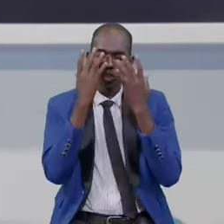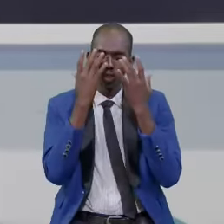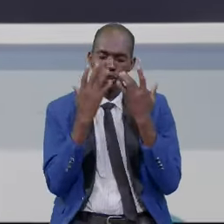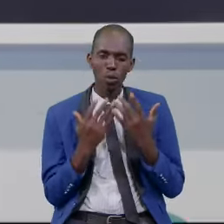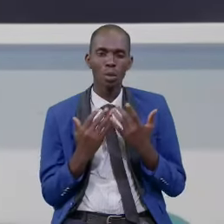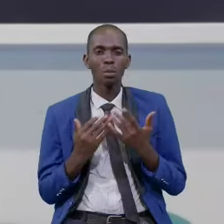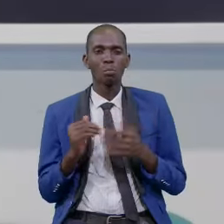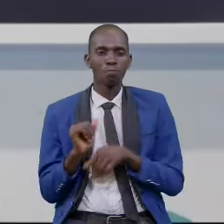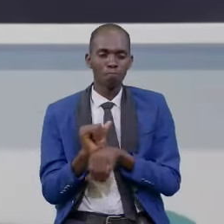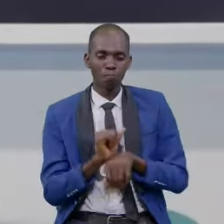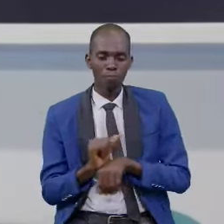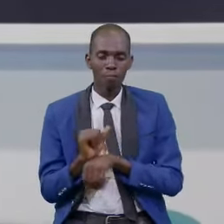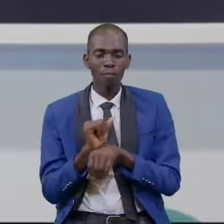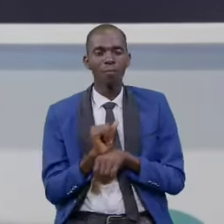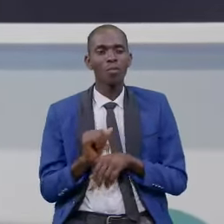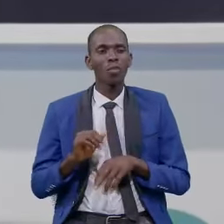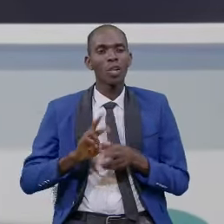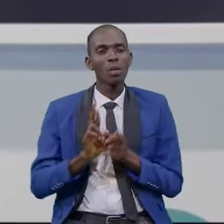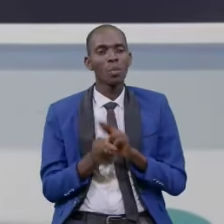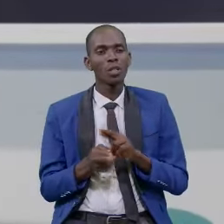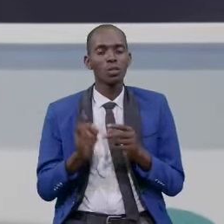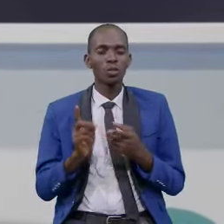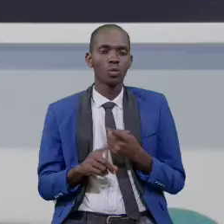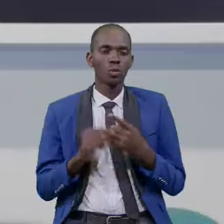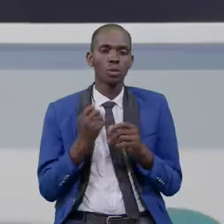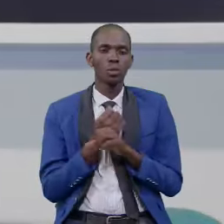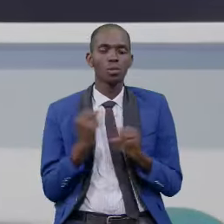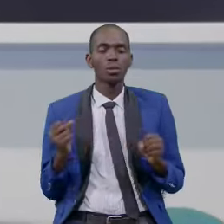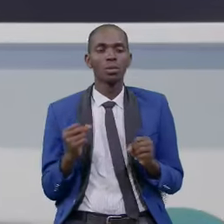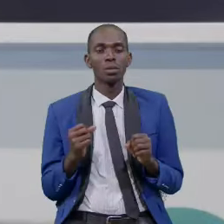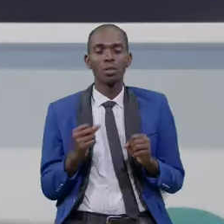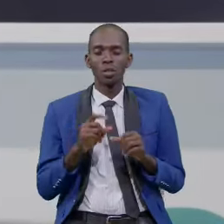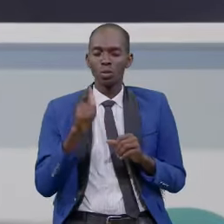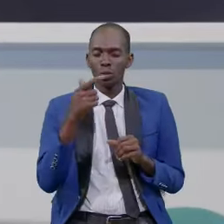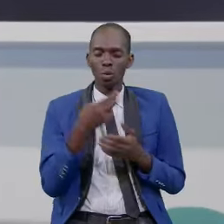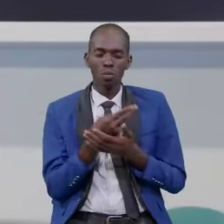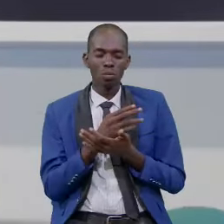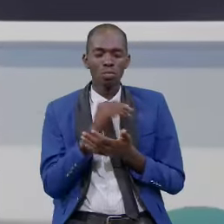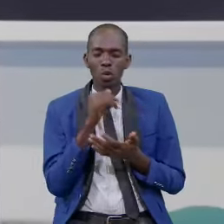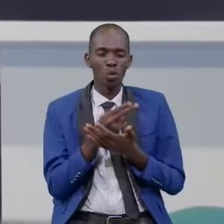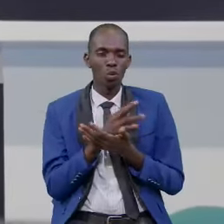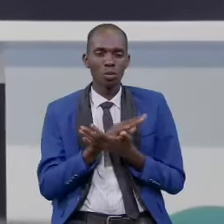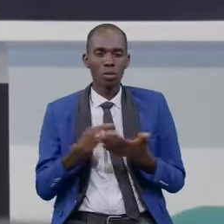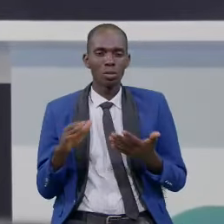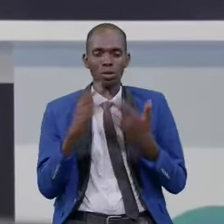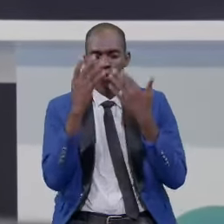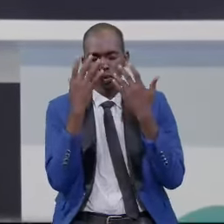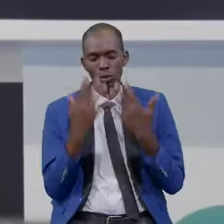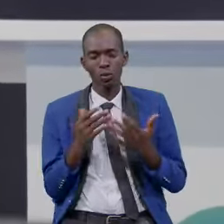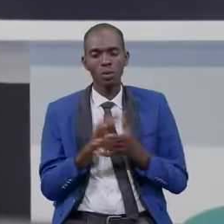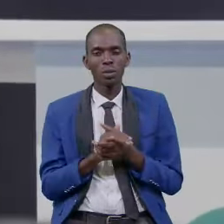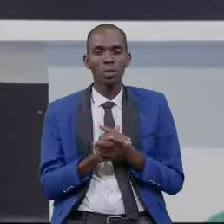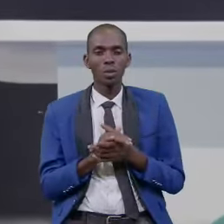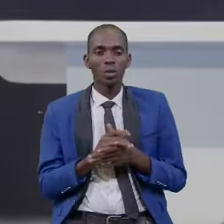worketh repentance to salvation. Godly sorrow. Godly sorrow. What's godly sorrow? You see that